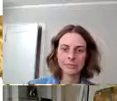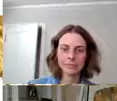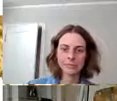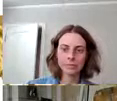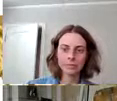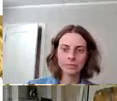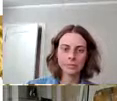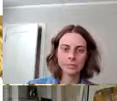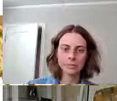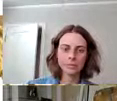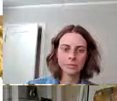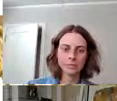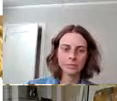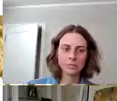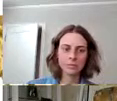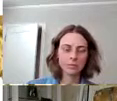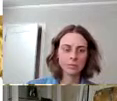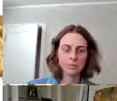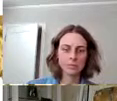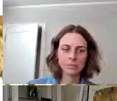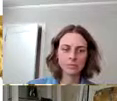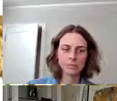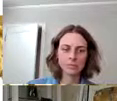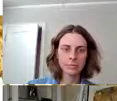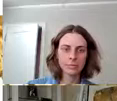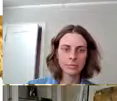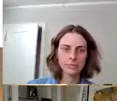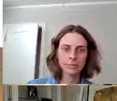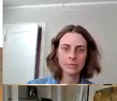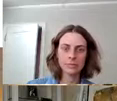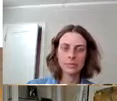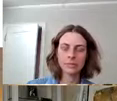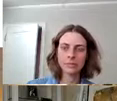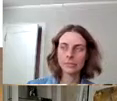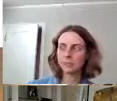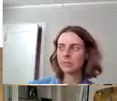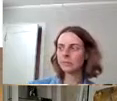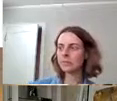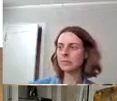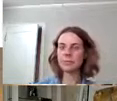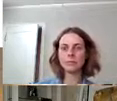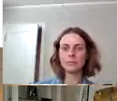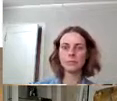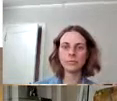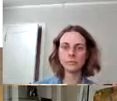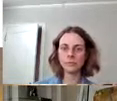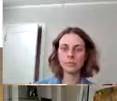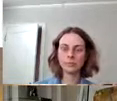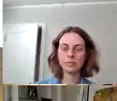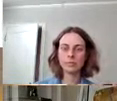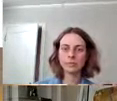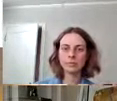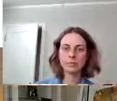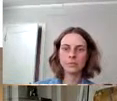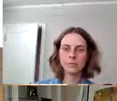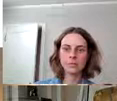rail cars the Flaglers used to make their annual trip south. Looking for a total